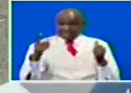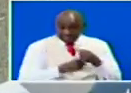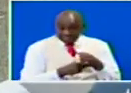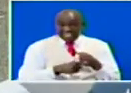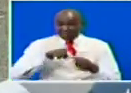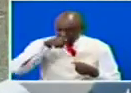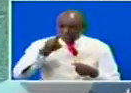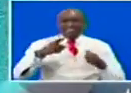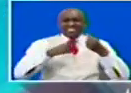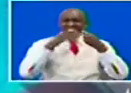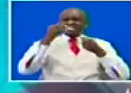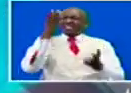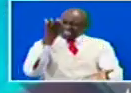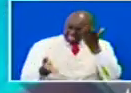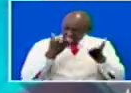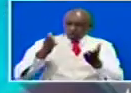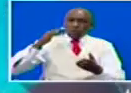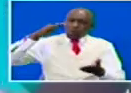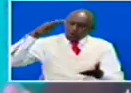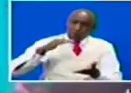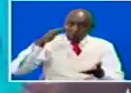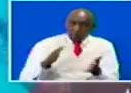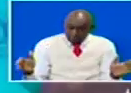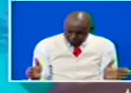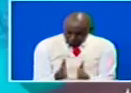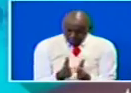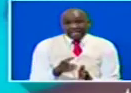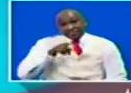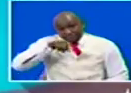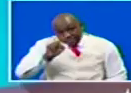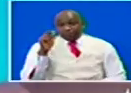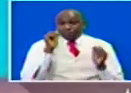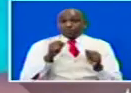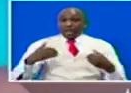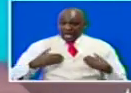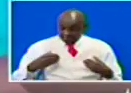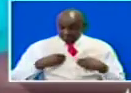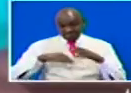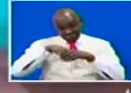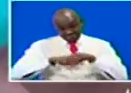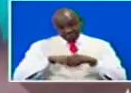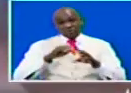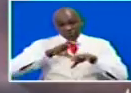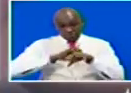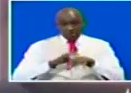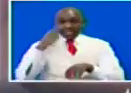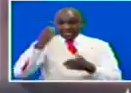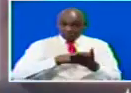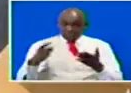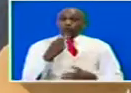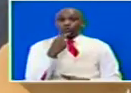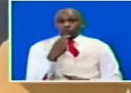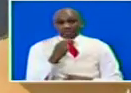nearly 60 kilos since he began treatment is scheduled to undergo a chemotherapy session next week,